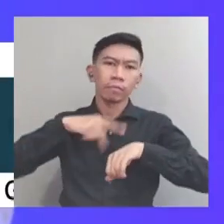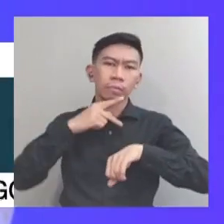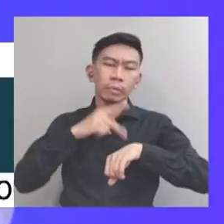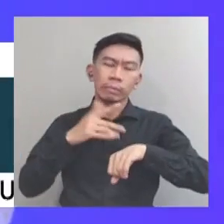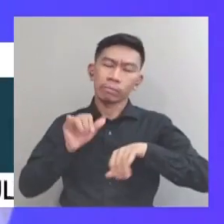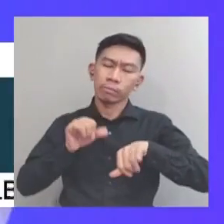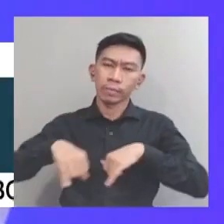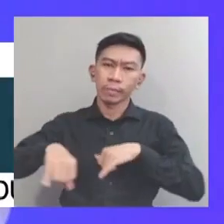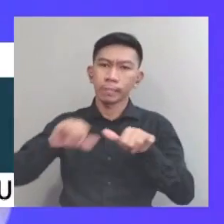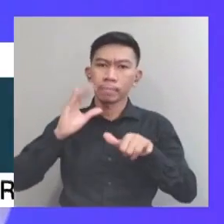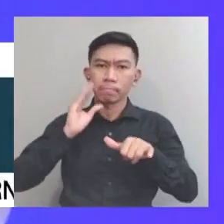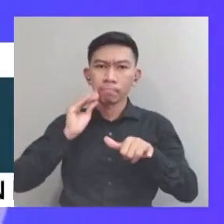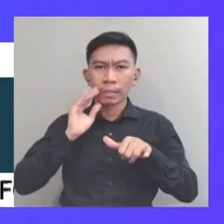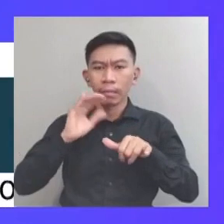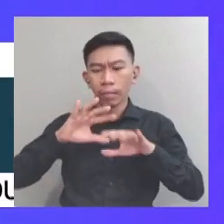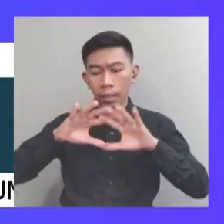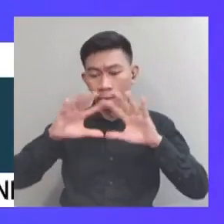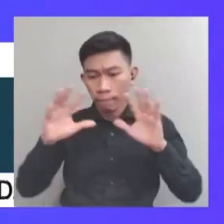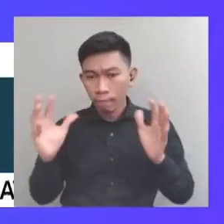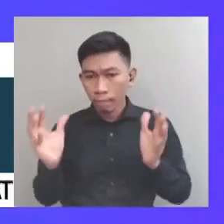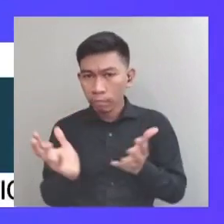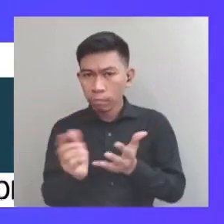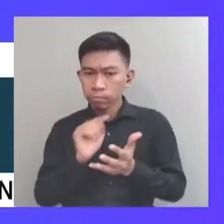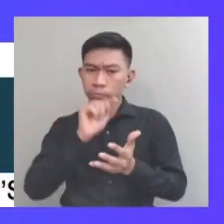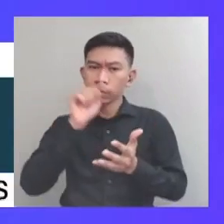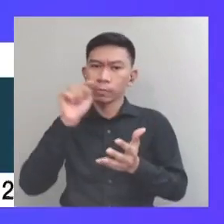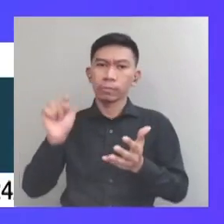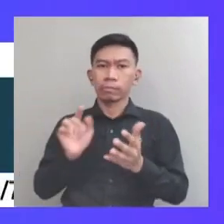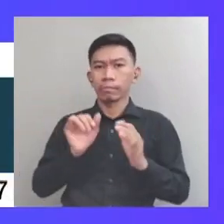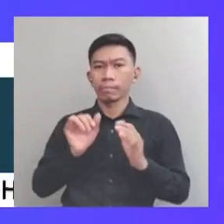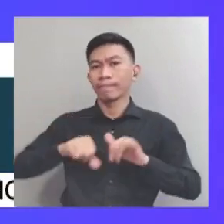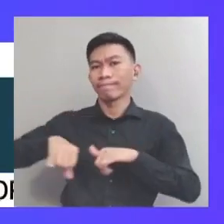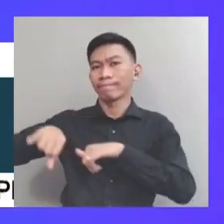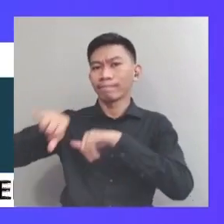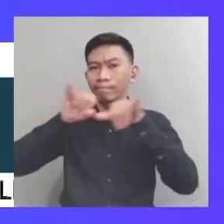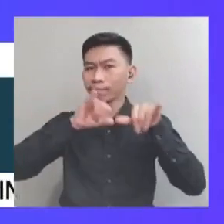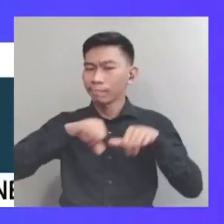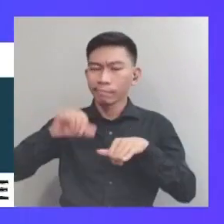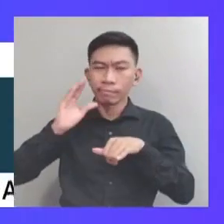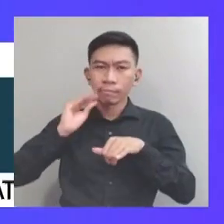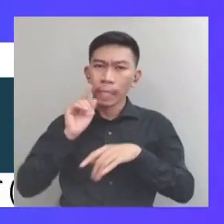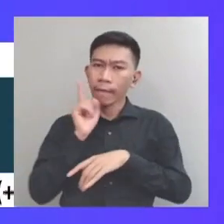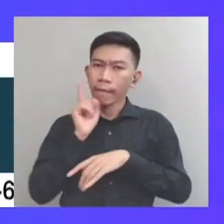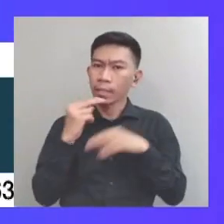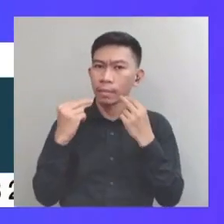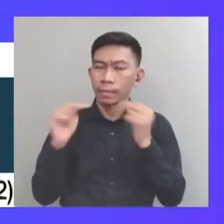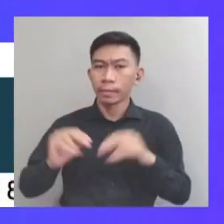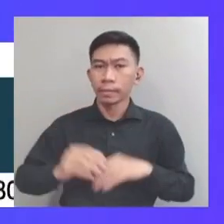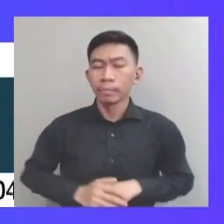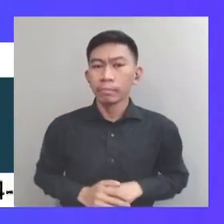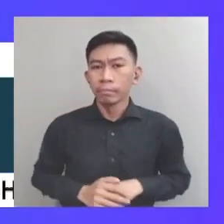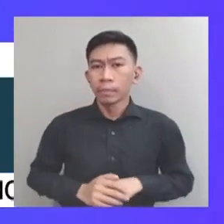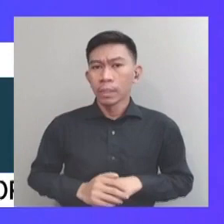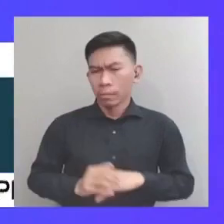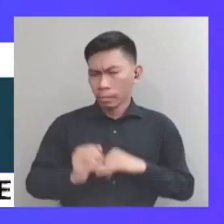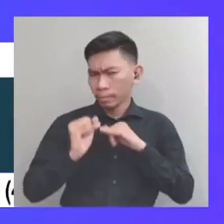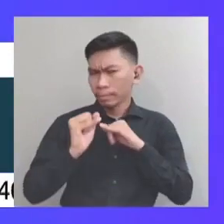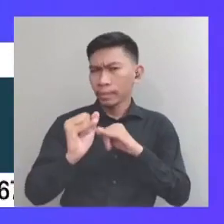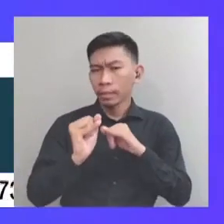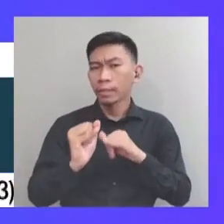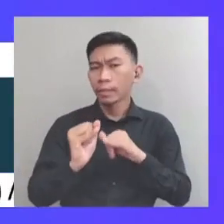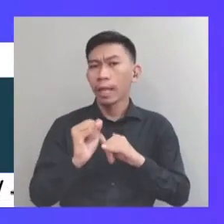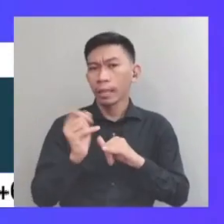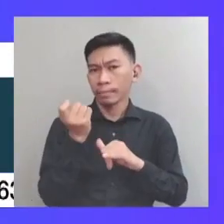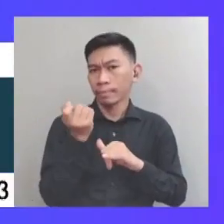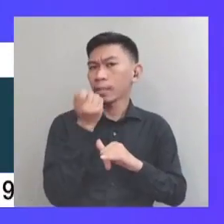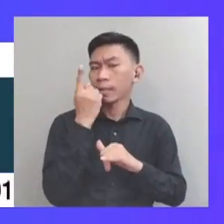world. Like everyone here, we too recognize as a matter of principle that fake news should have